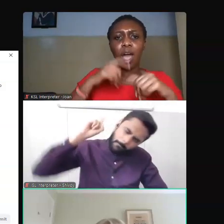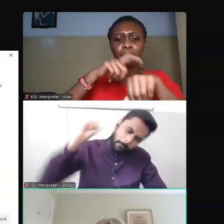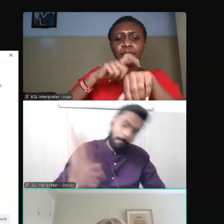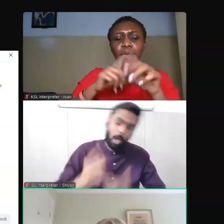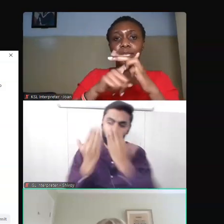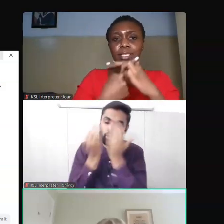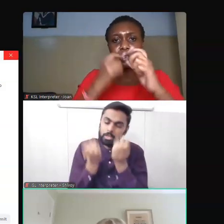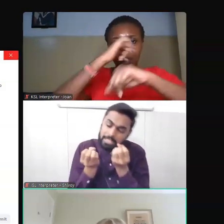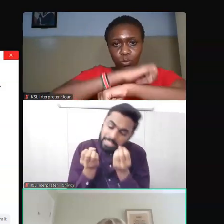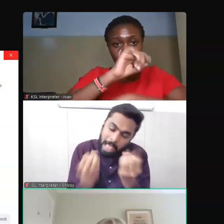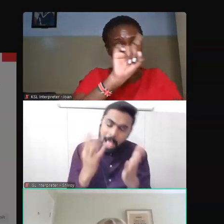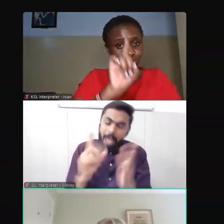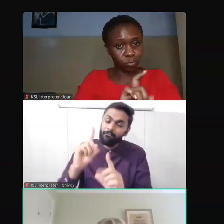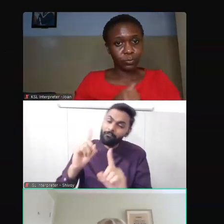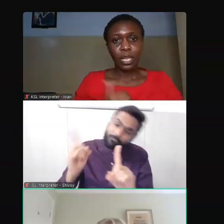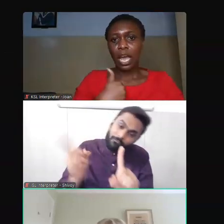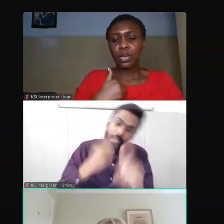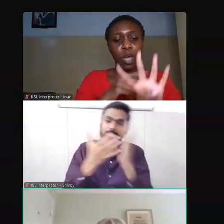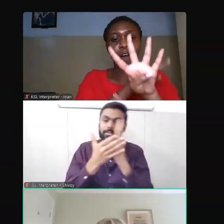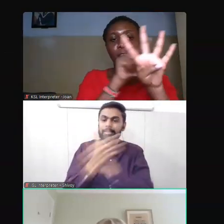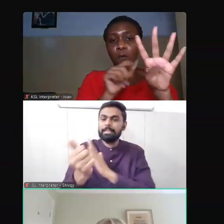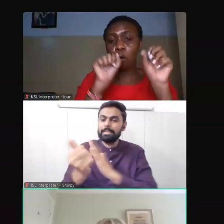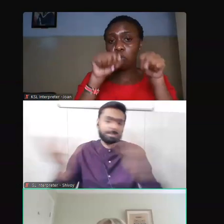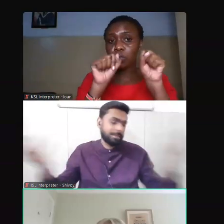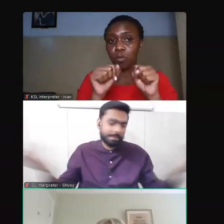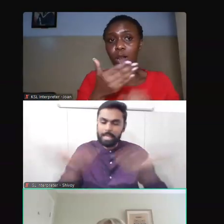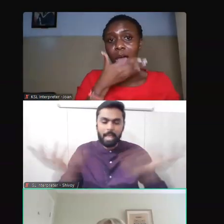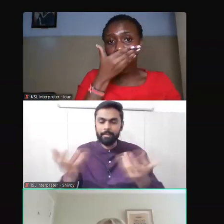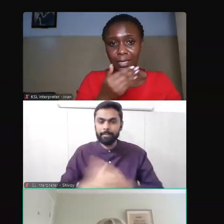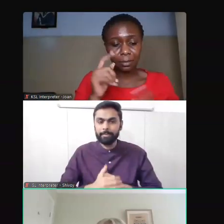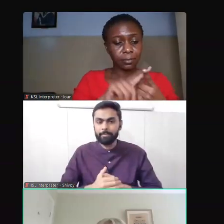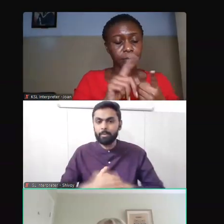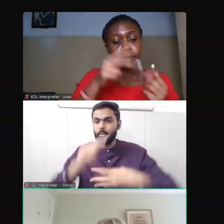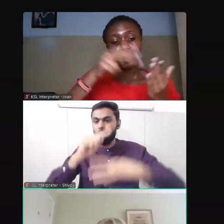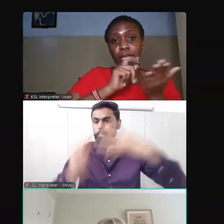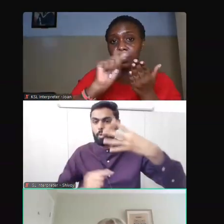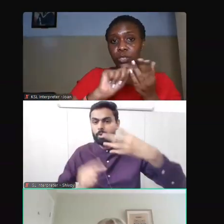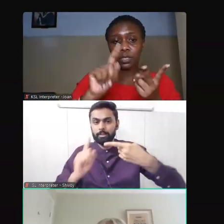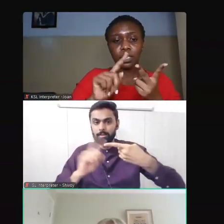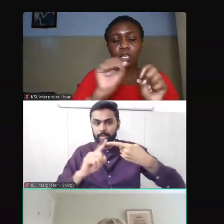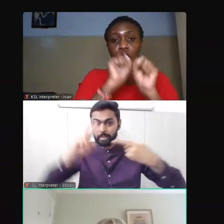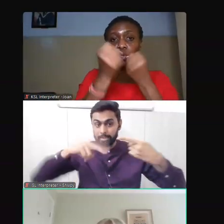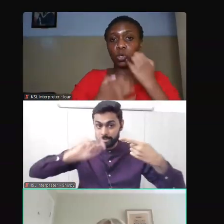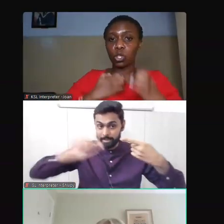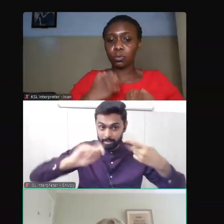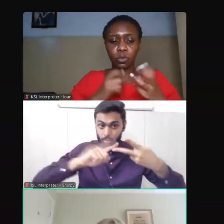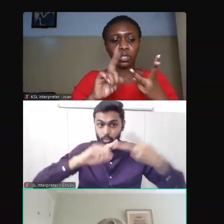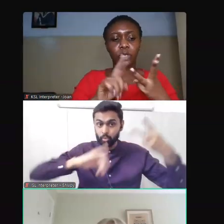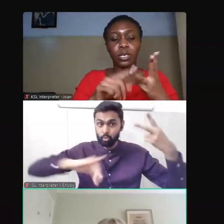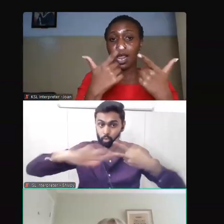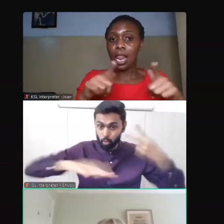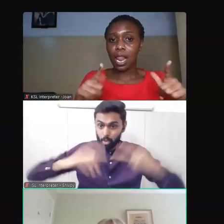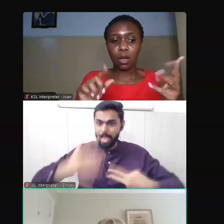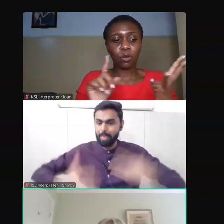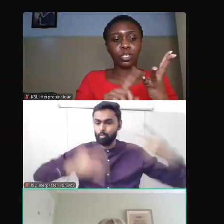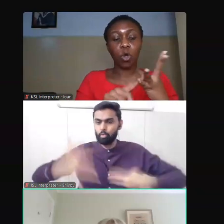school? And we've got 4 possible answers there: literacy, social emotional, language, or numeracy. Please